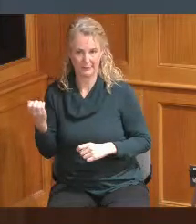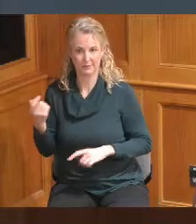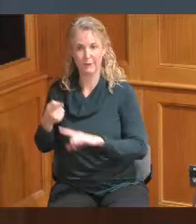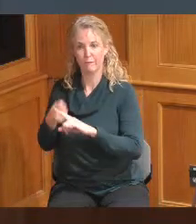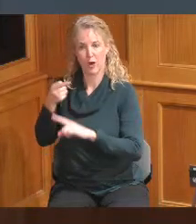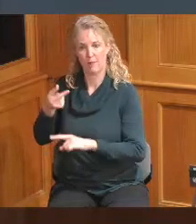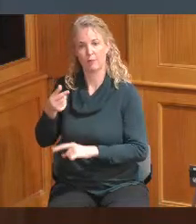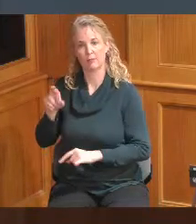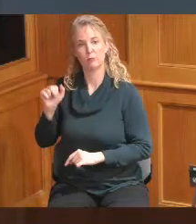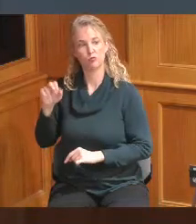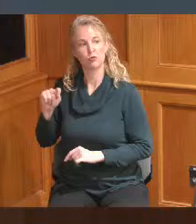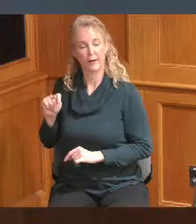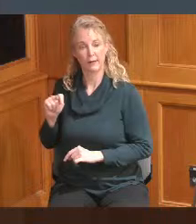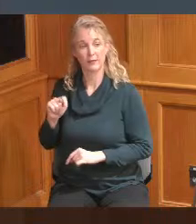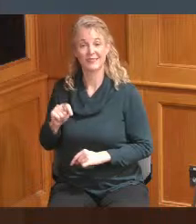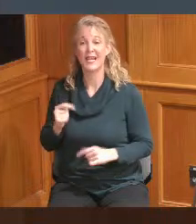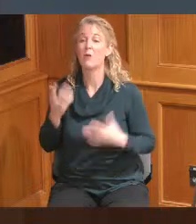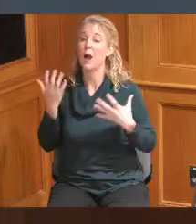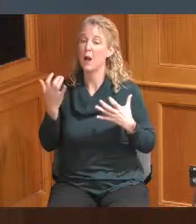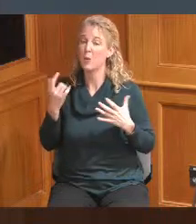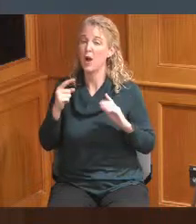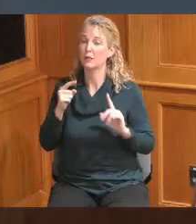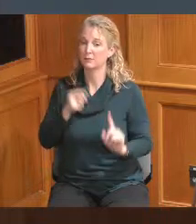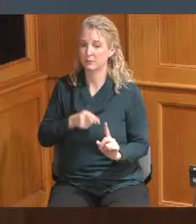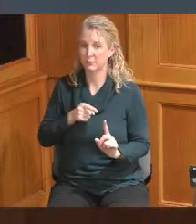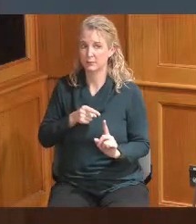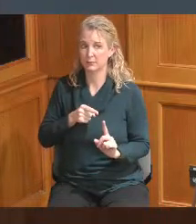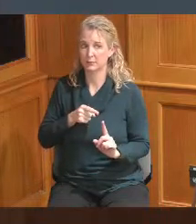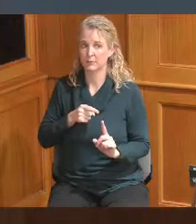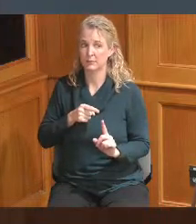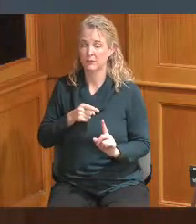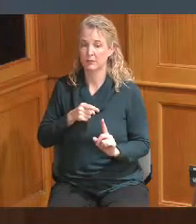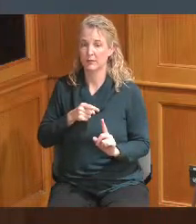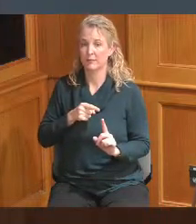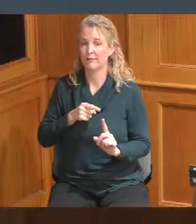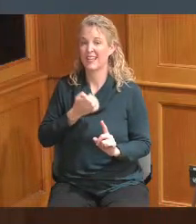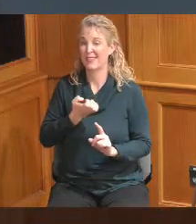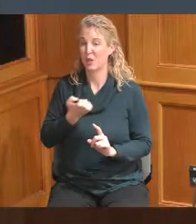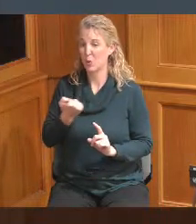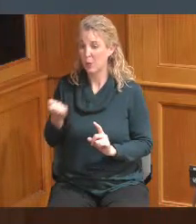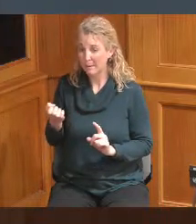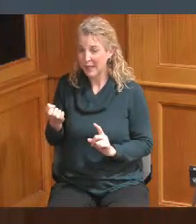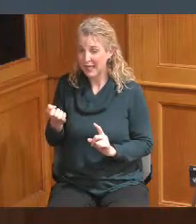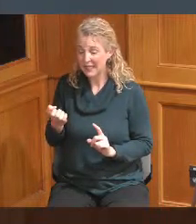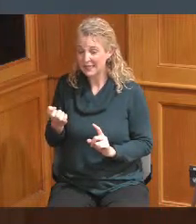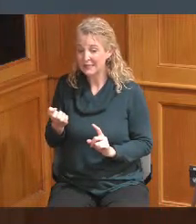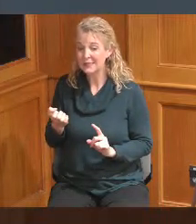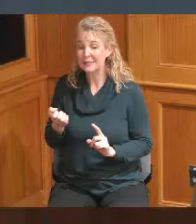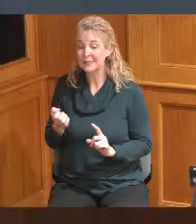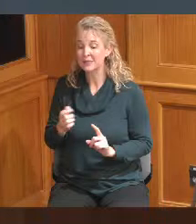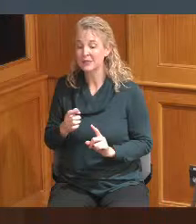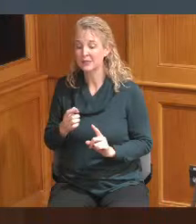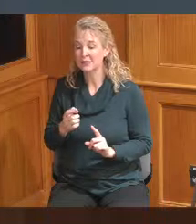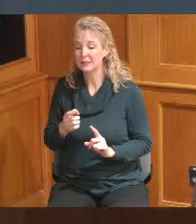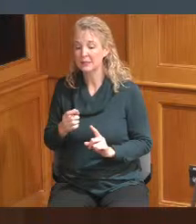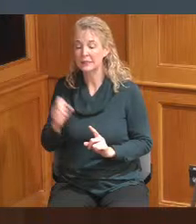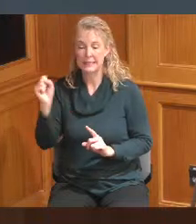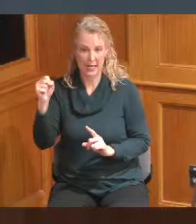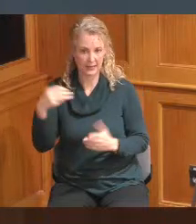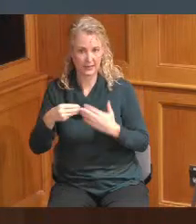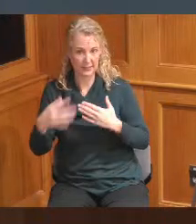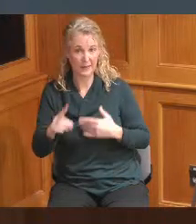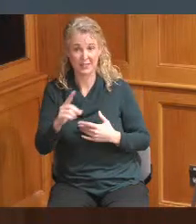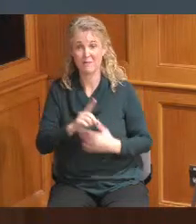Homeland Security grants. I will make the point that while we use the grants to buy the equipment a lot of times, the real funding comes in